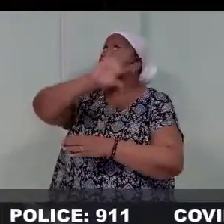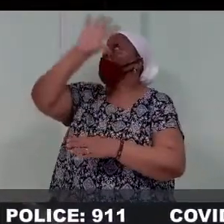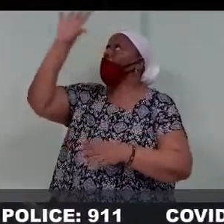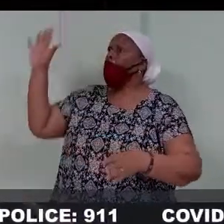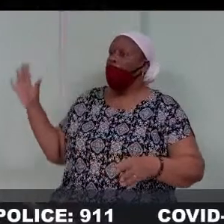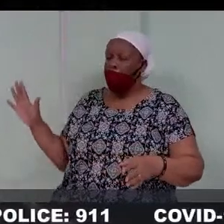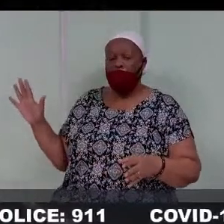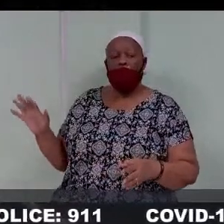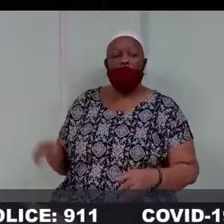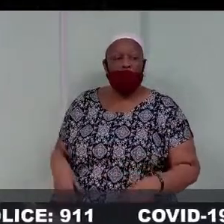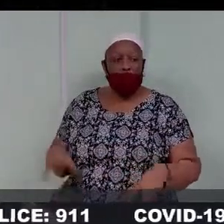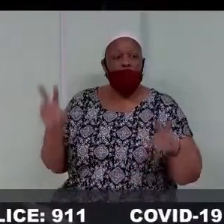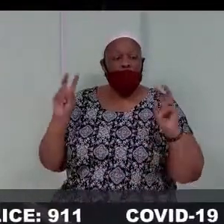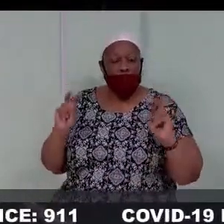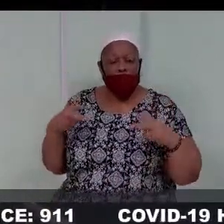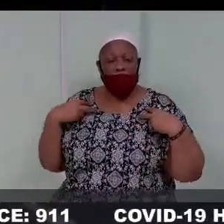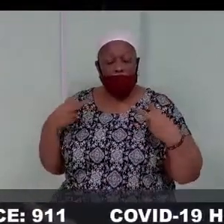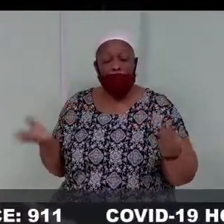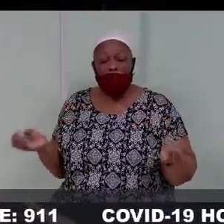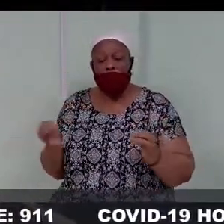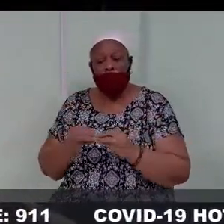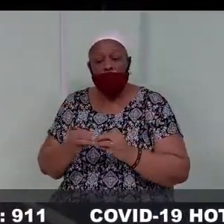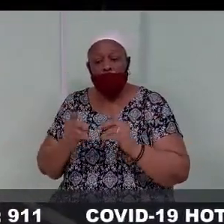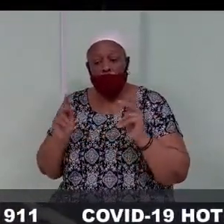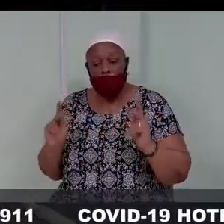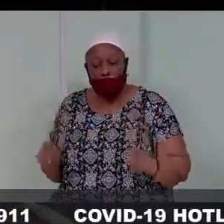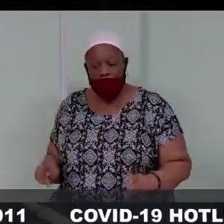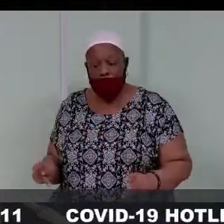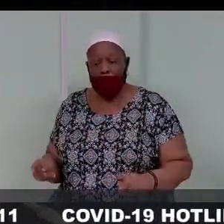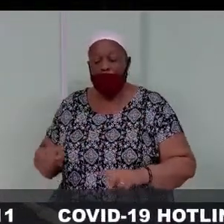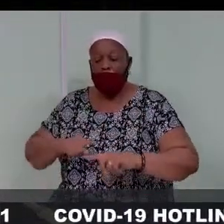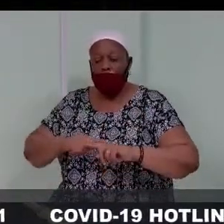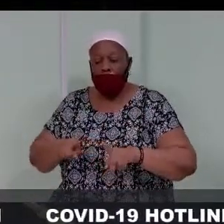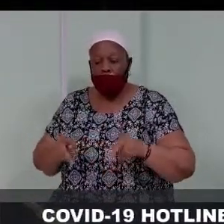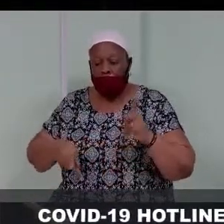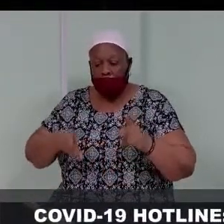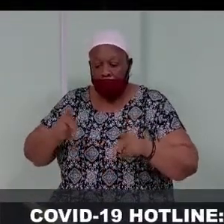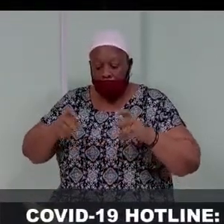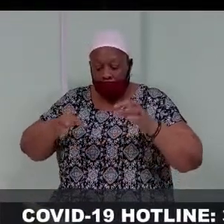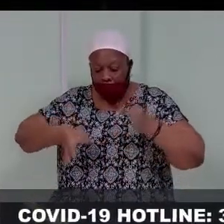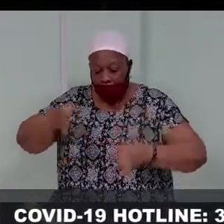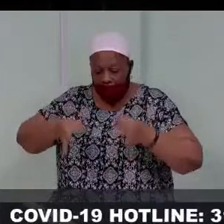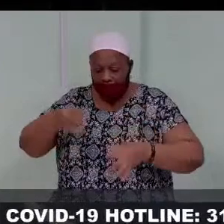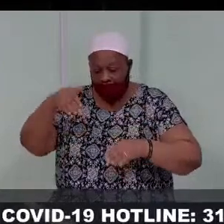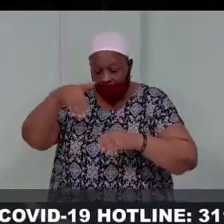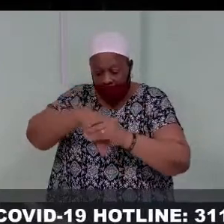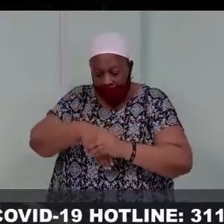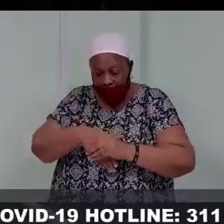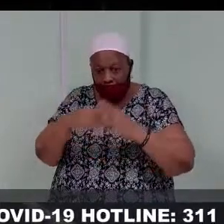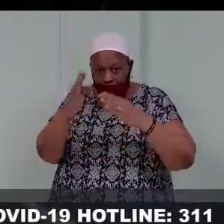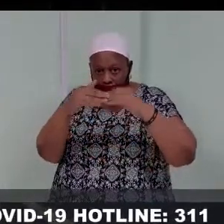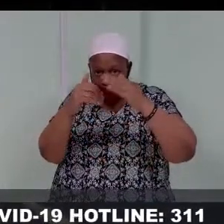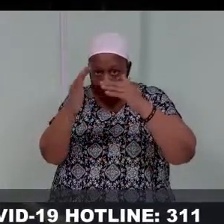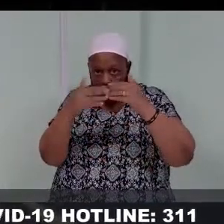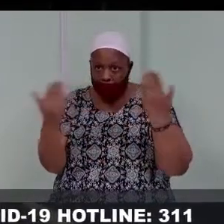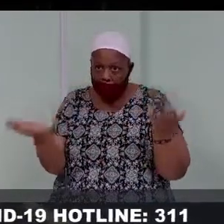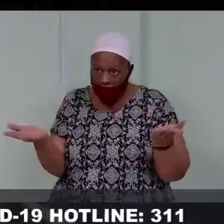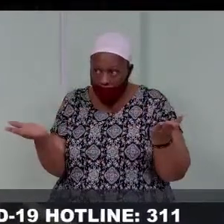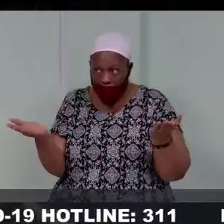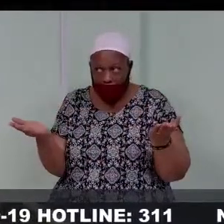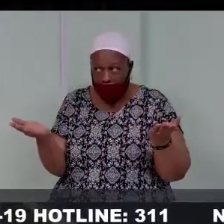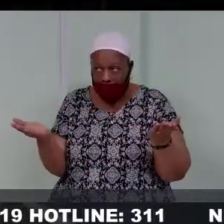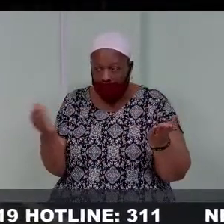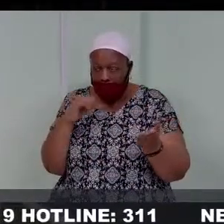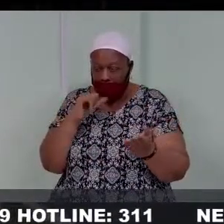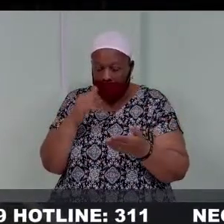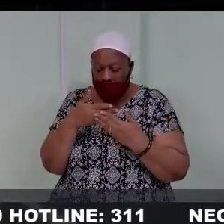persons safely, as opposed to if it was held in an enclosed space. In this fight against COVID-19, however, we